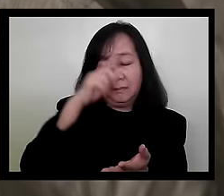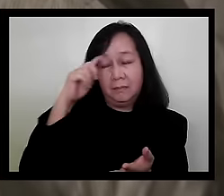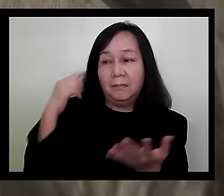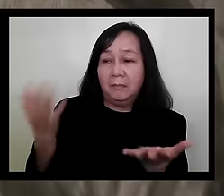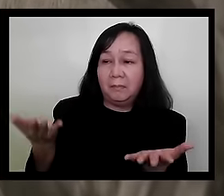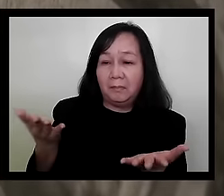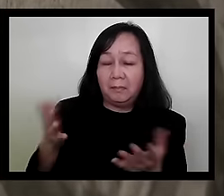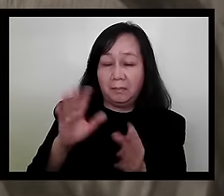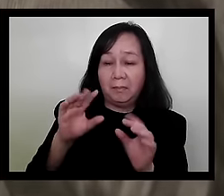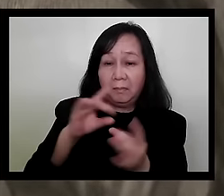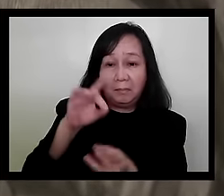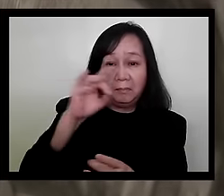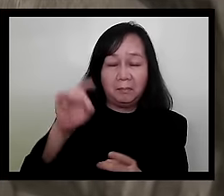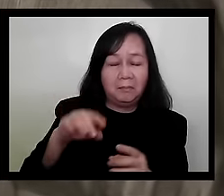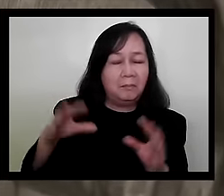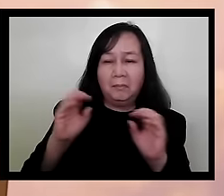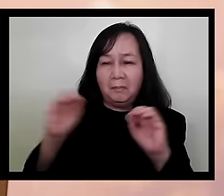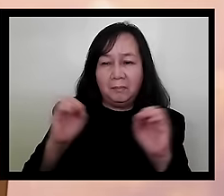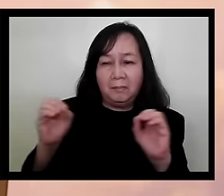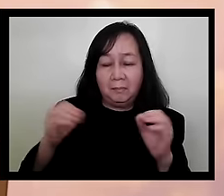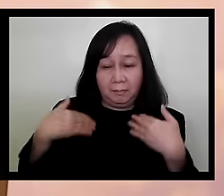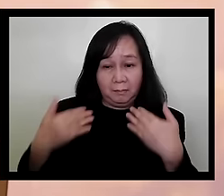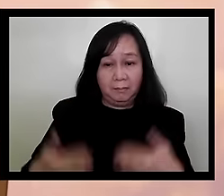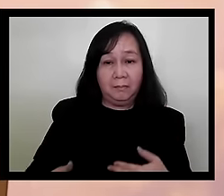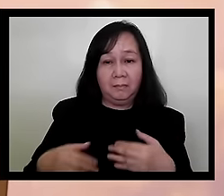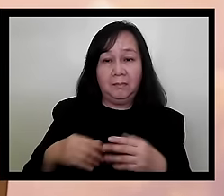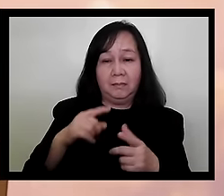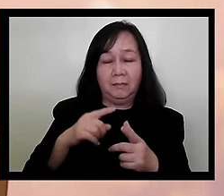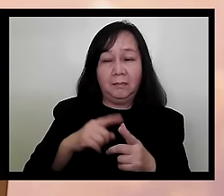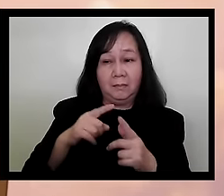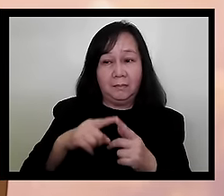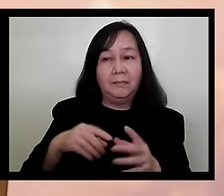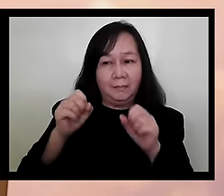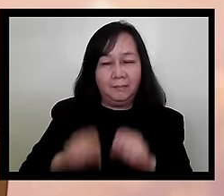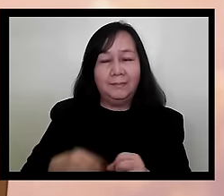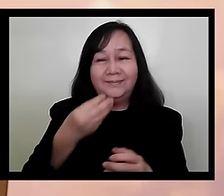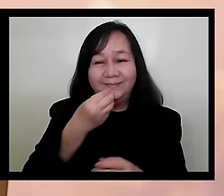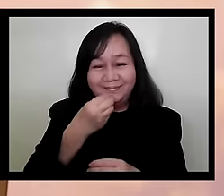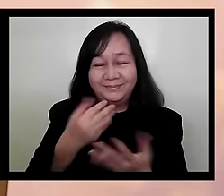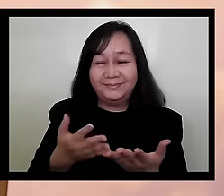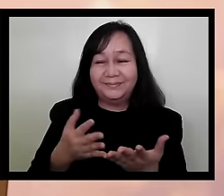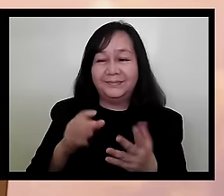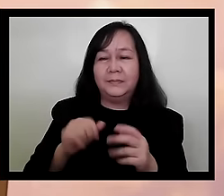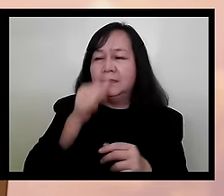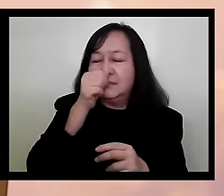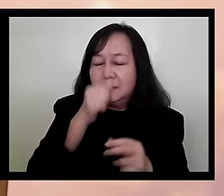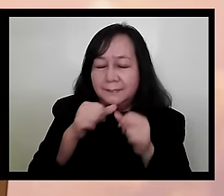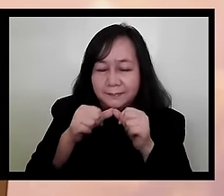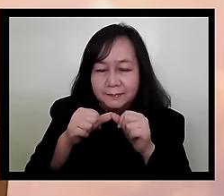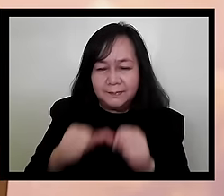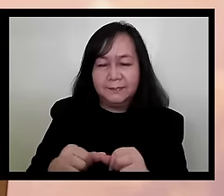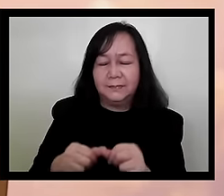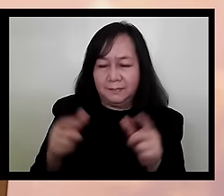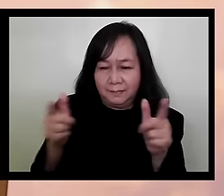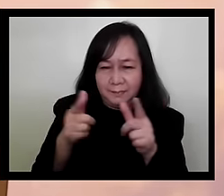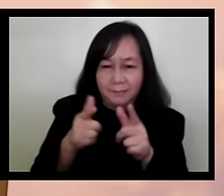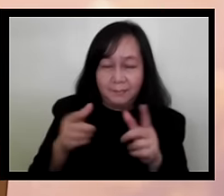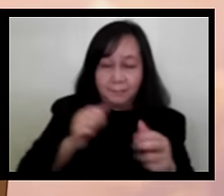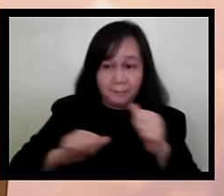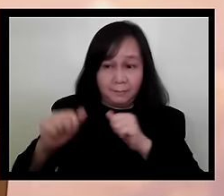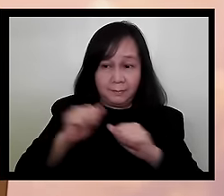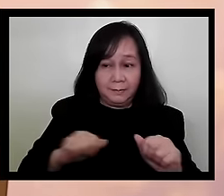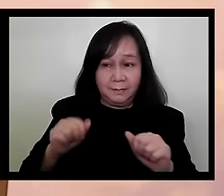a body that can eat no so he persisted even in little acts he addresses